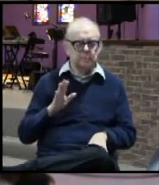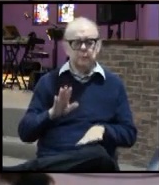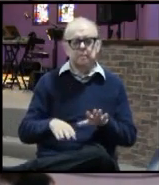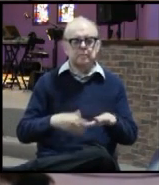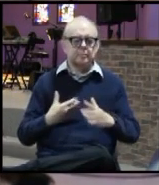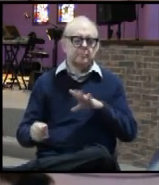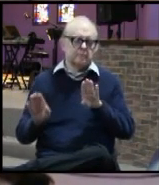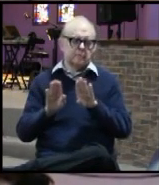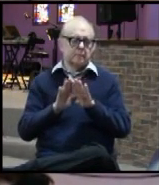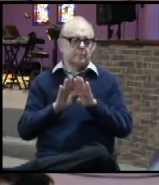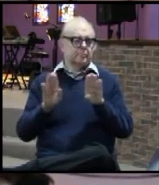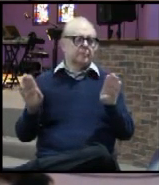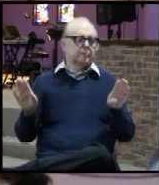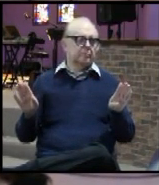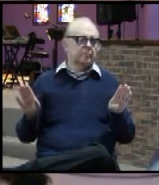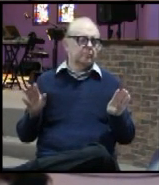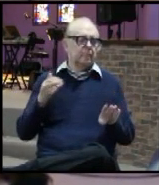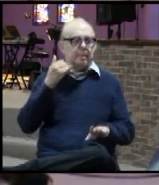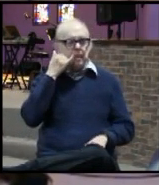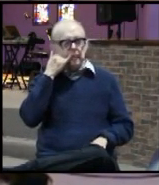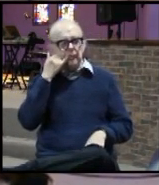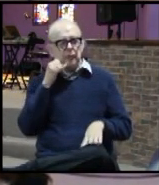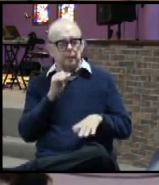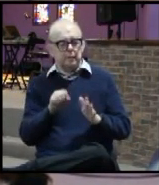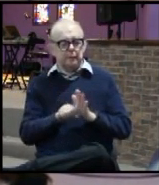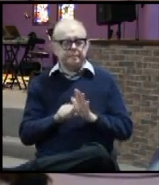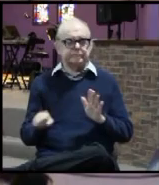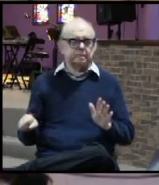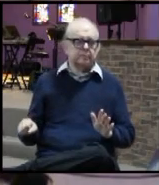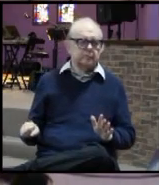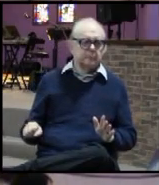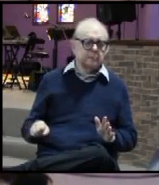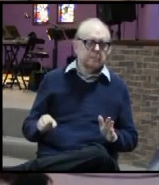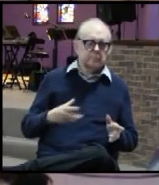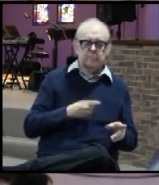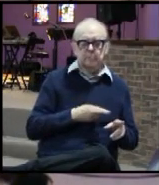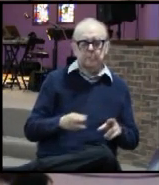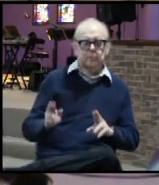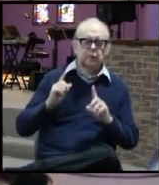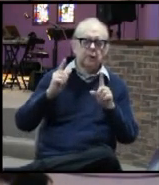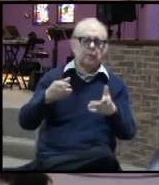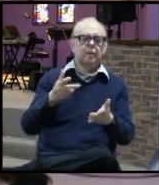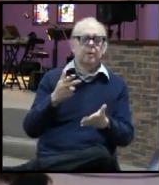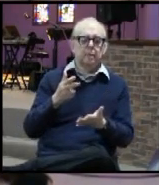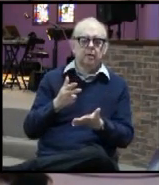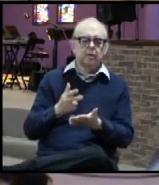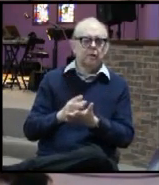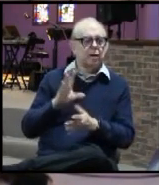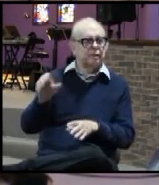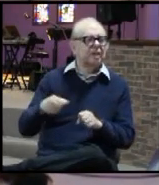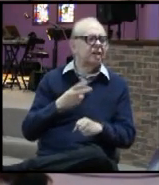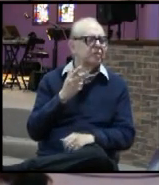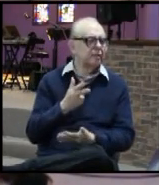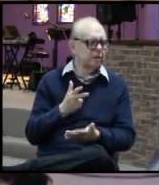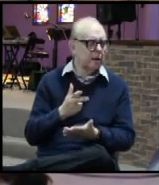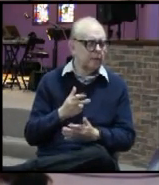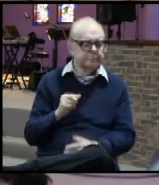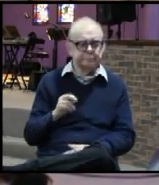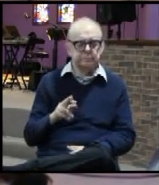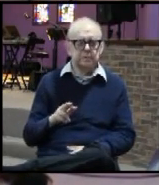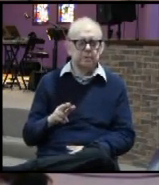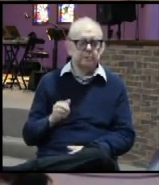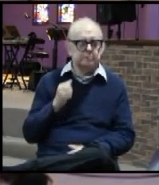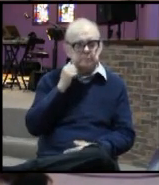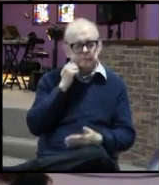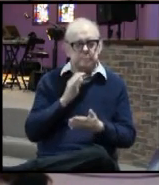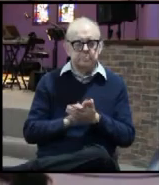door, the phone rang. I was just getting ready to go out the garage and get into the car. And my